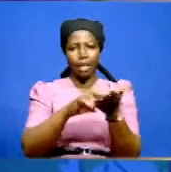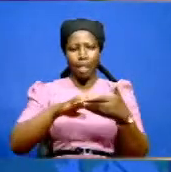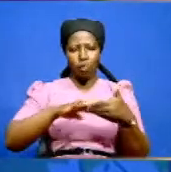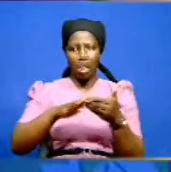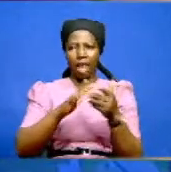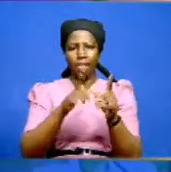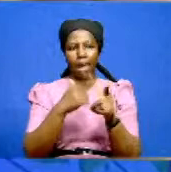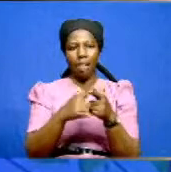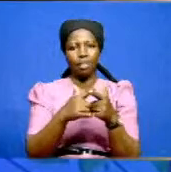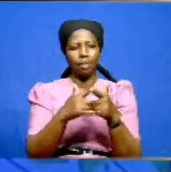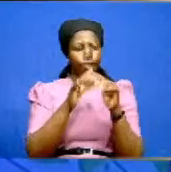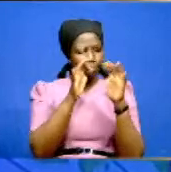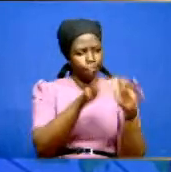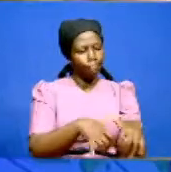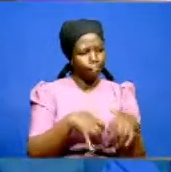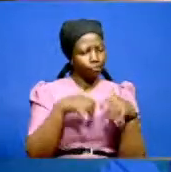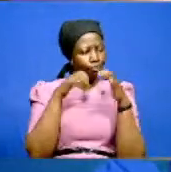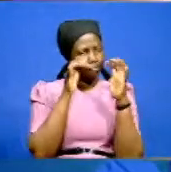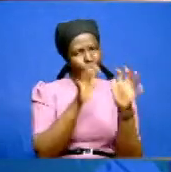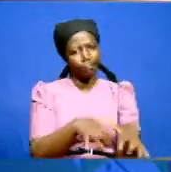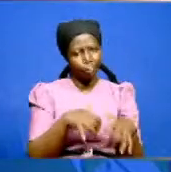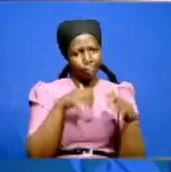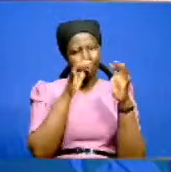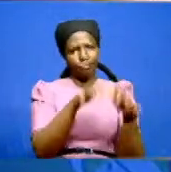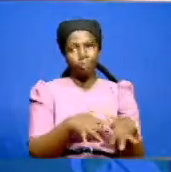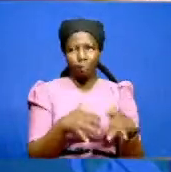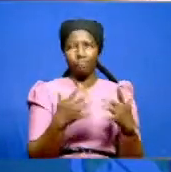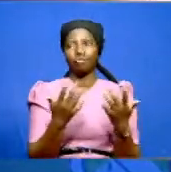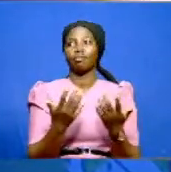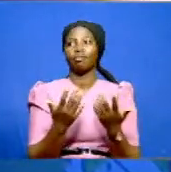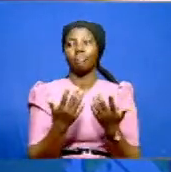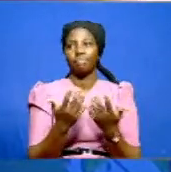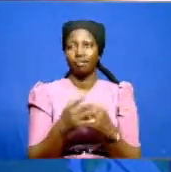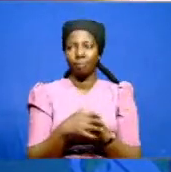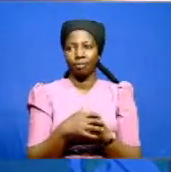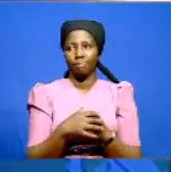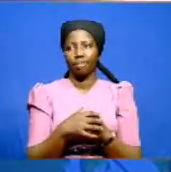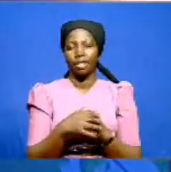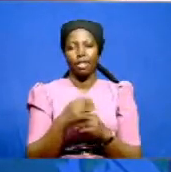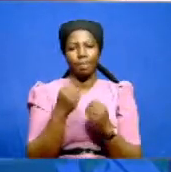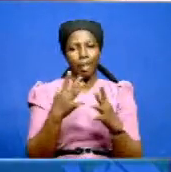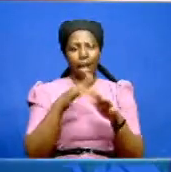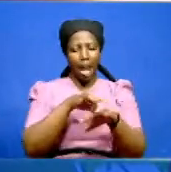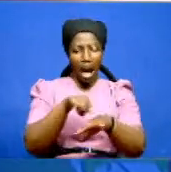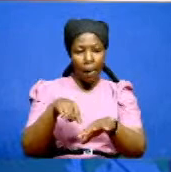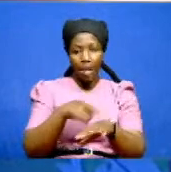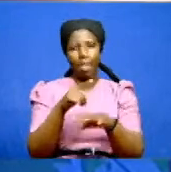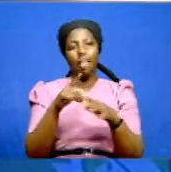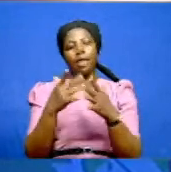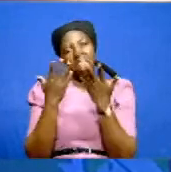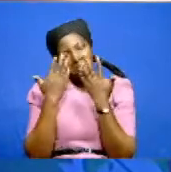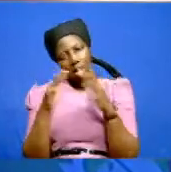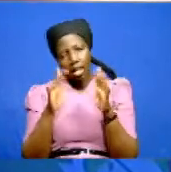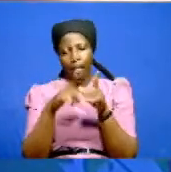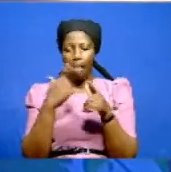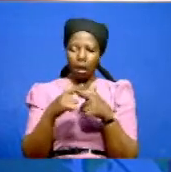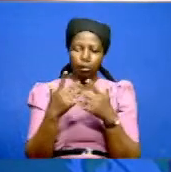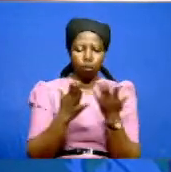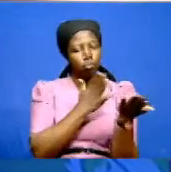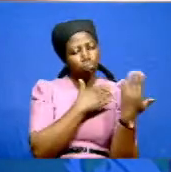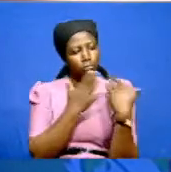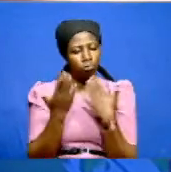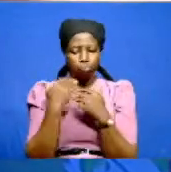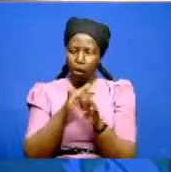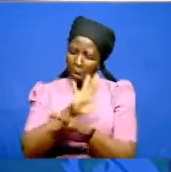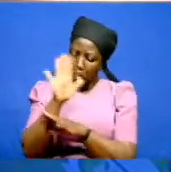plows using headlights for several hours. Anamaliza, anaoga, get back